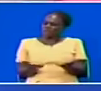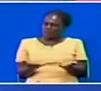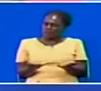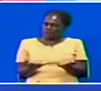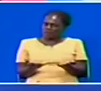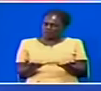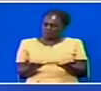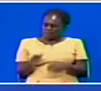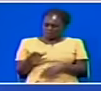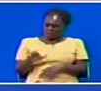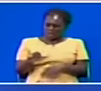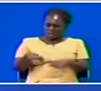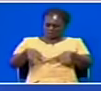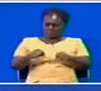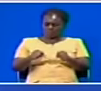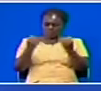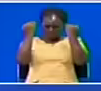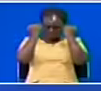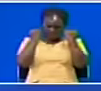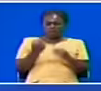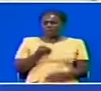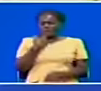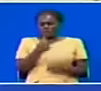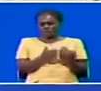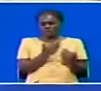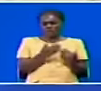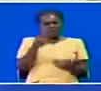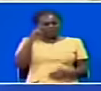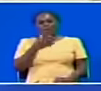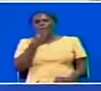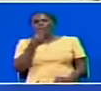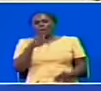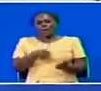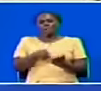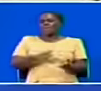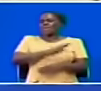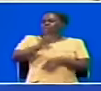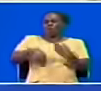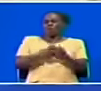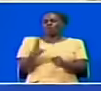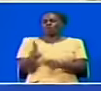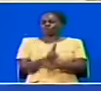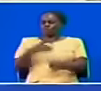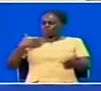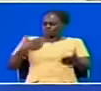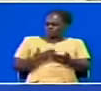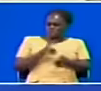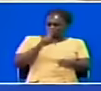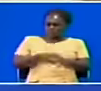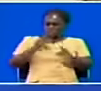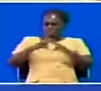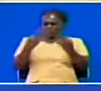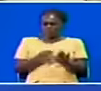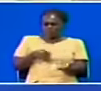He said he will take up the case and medical care for the boy and meet all the expenses until the family is